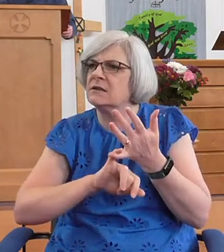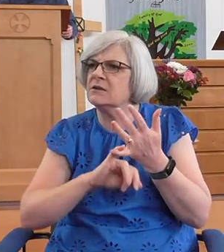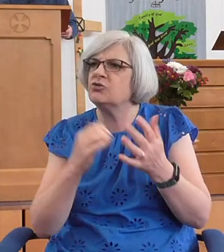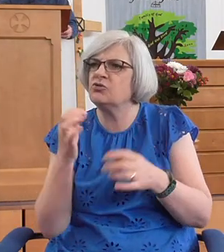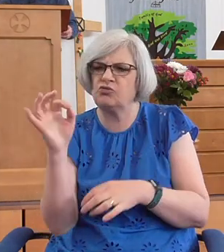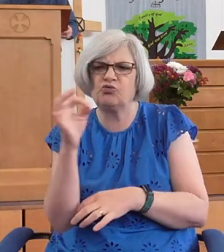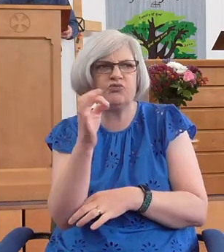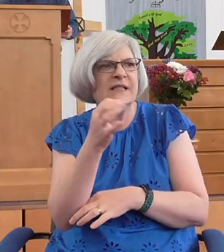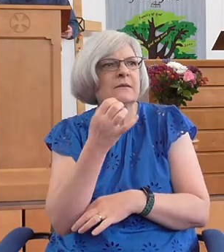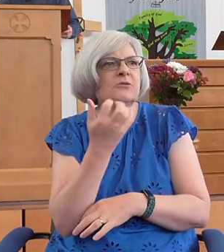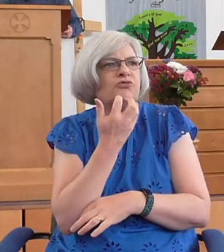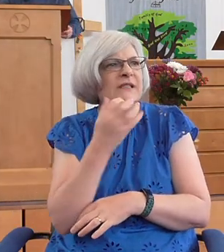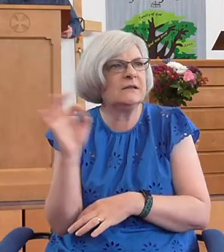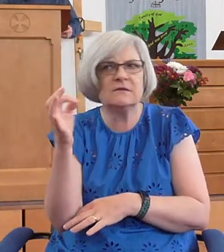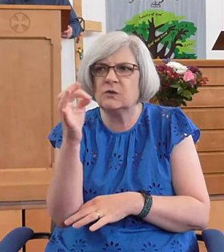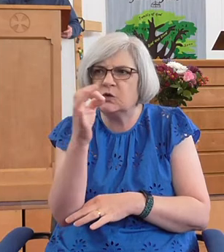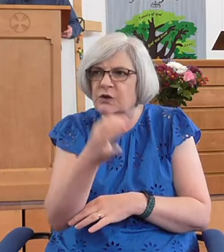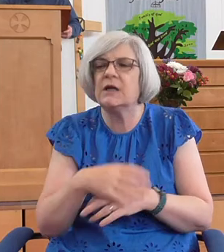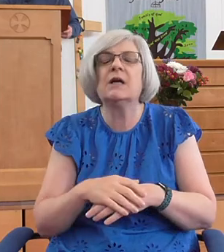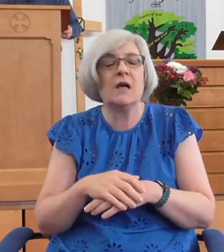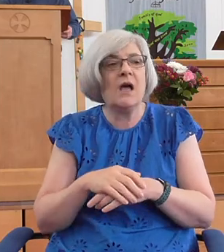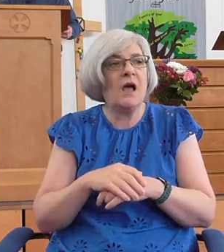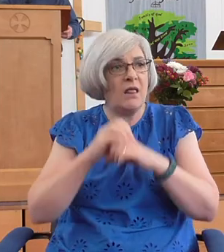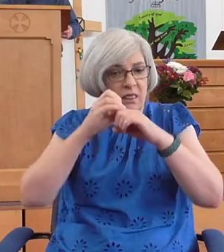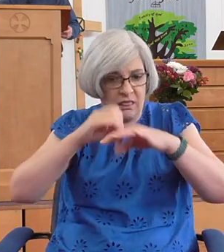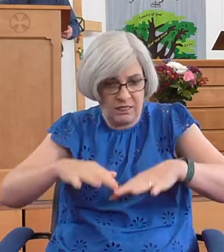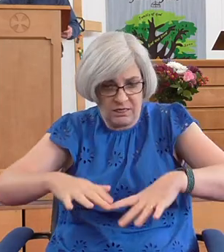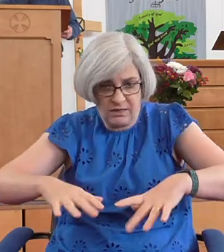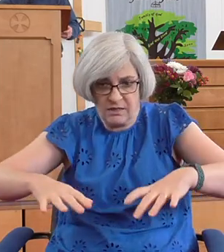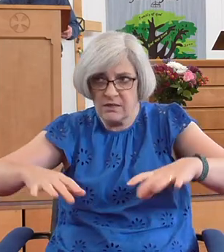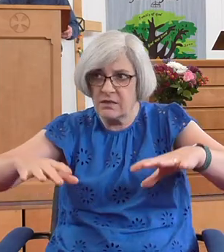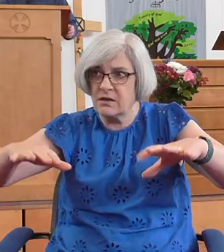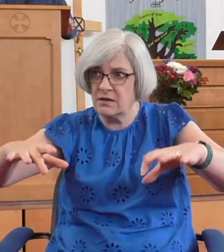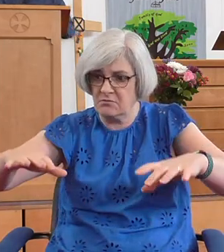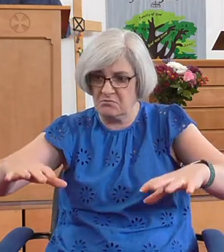by trees, which fall as white globules to the ground.